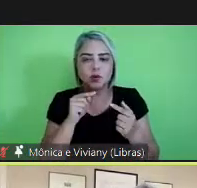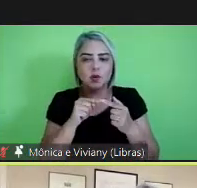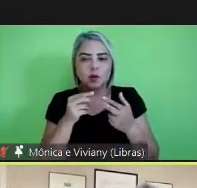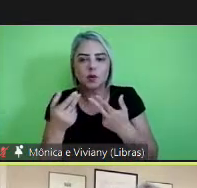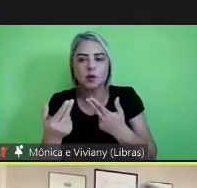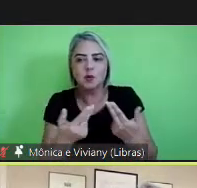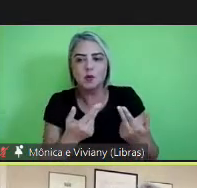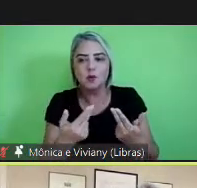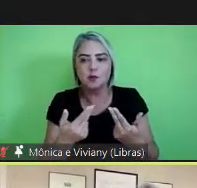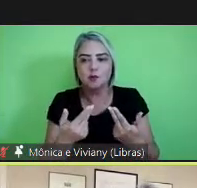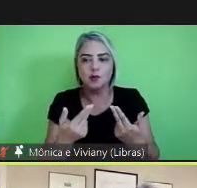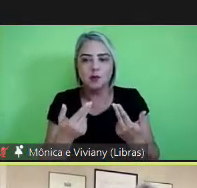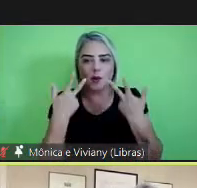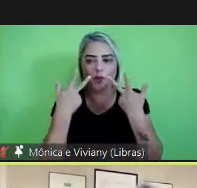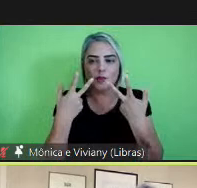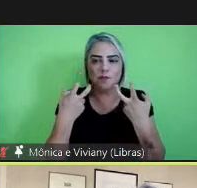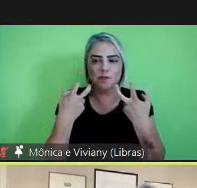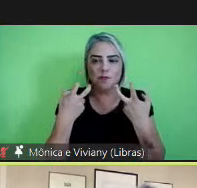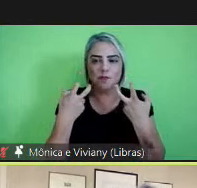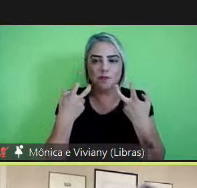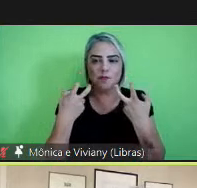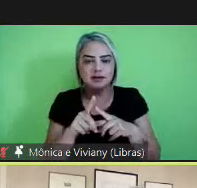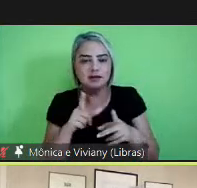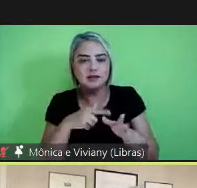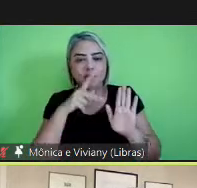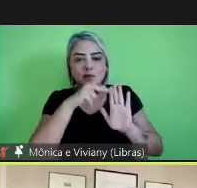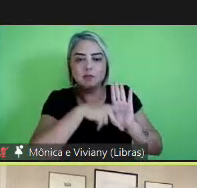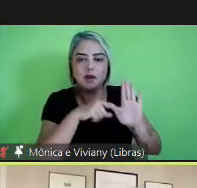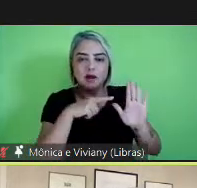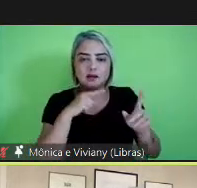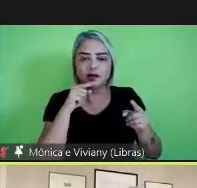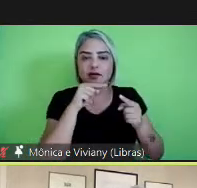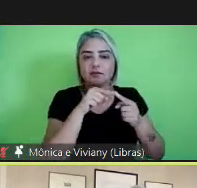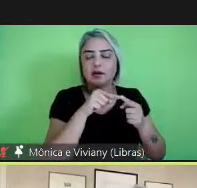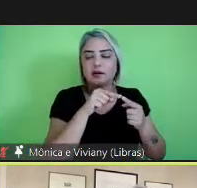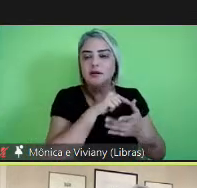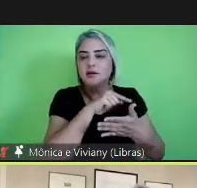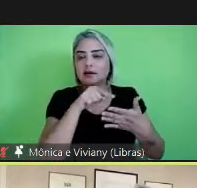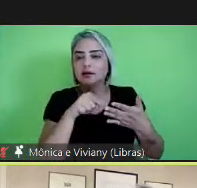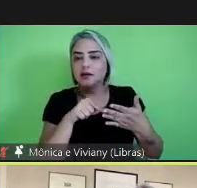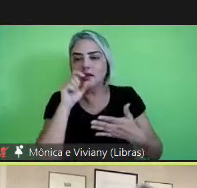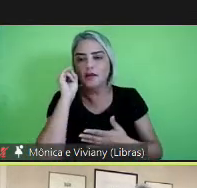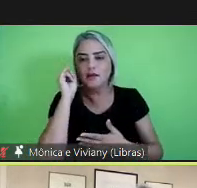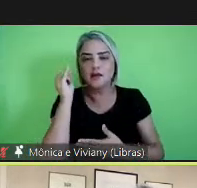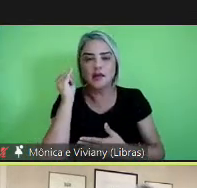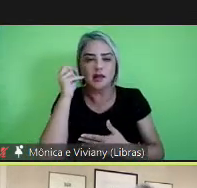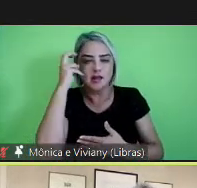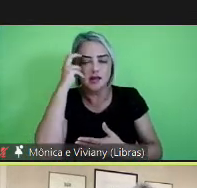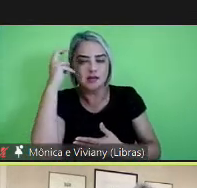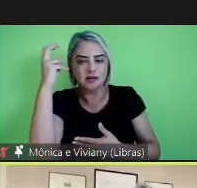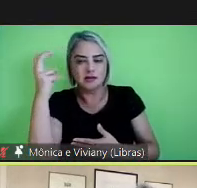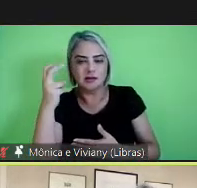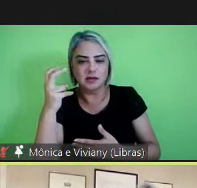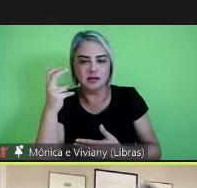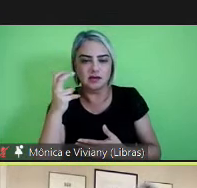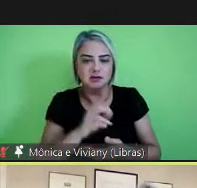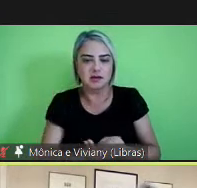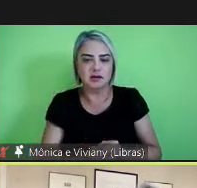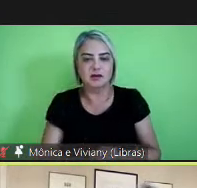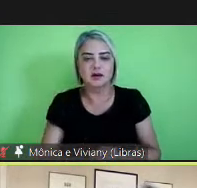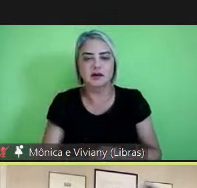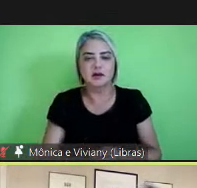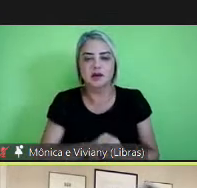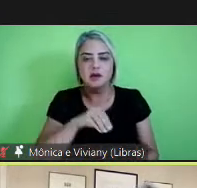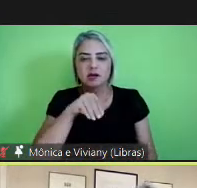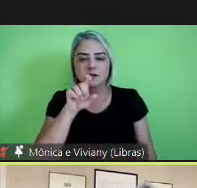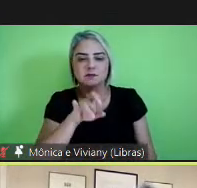coming up with a plan that has SMART goals. In English, SMART is an acronym for specific, measurable,